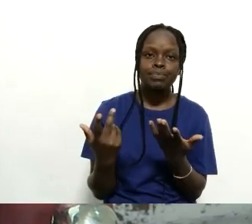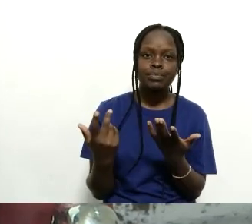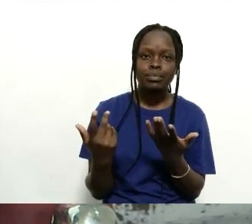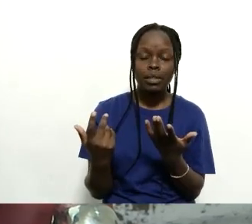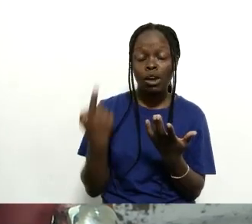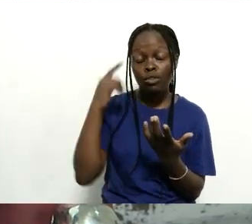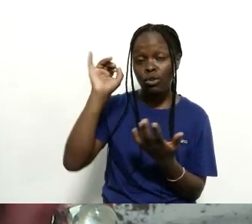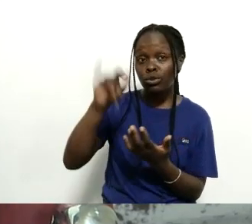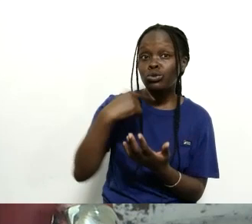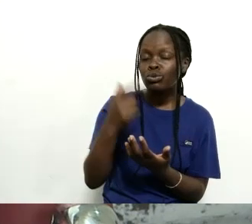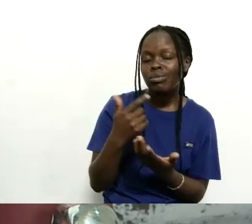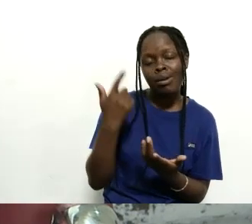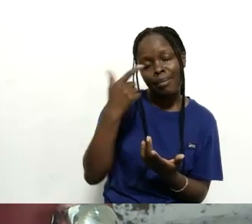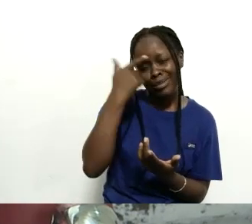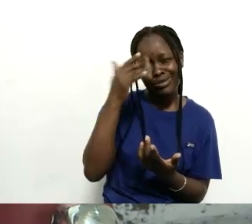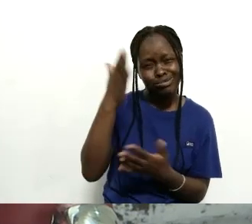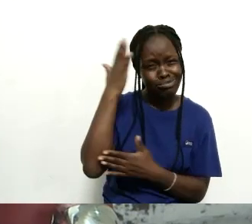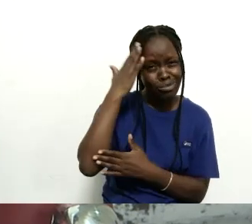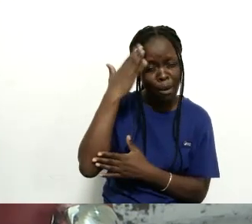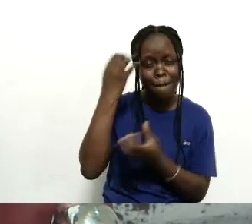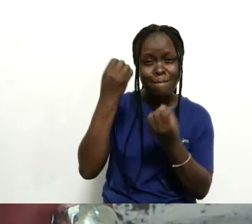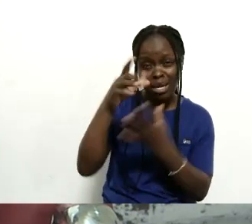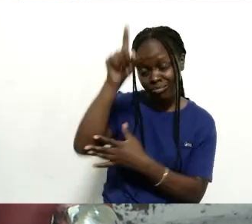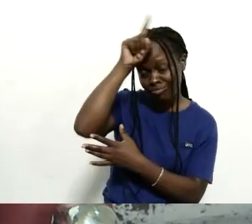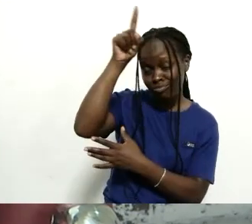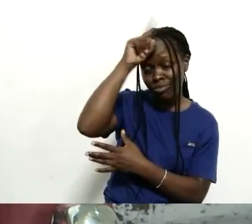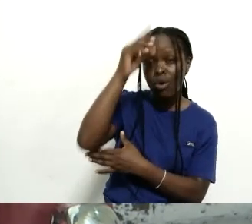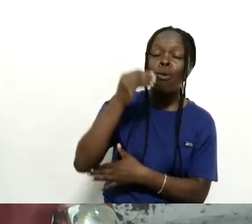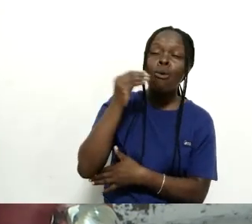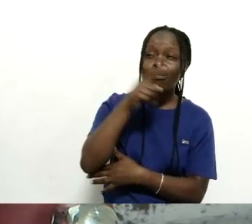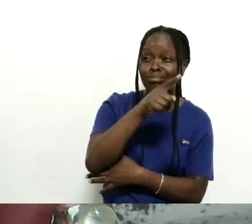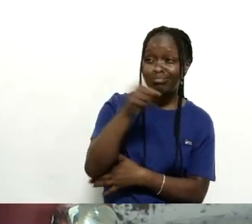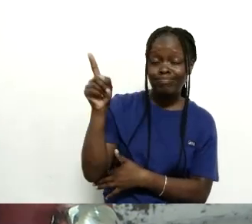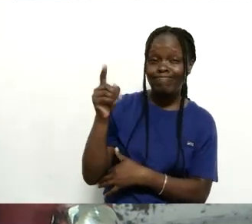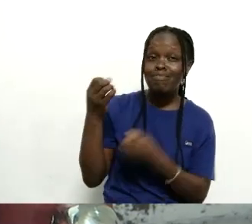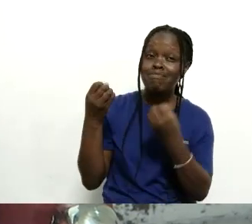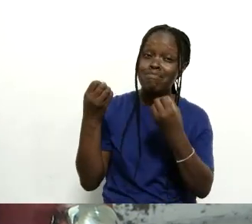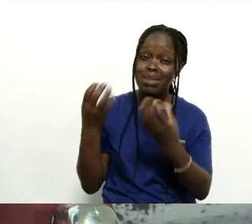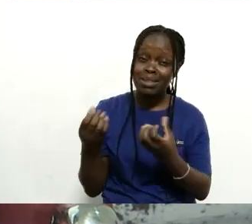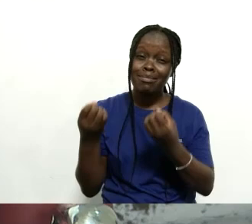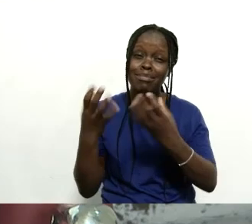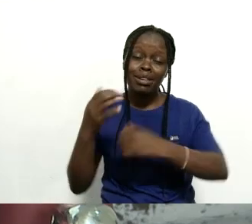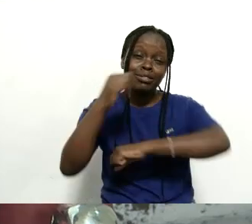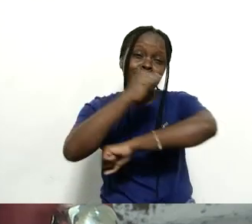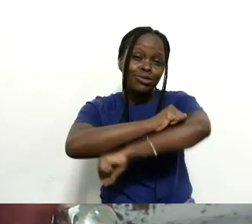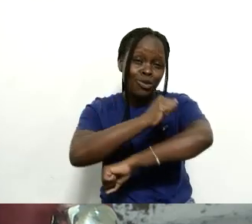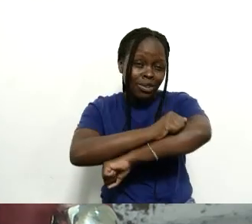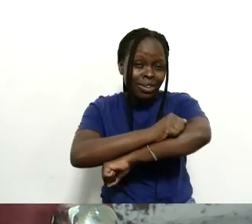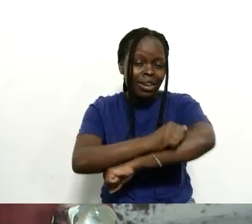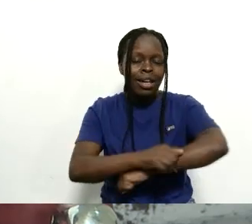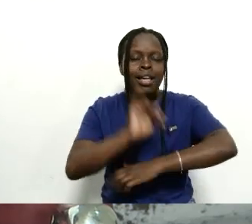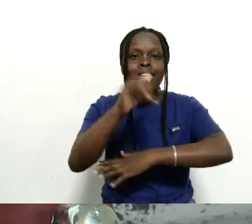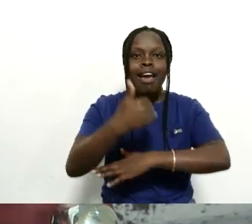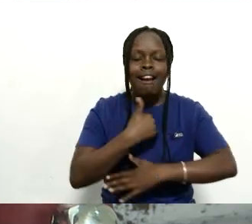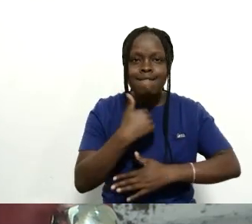and distribute it, how can they partner with organizations like ours and say that, okay, give us the content, we'll take it to the remote areas? Because I know like for Ubongo,